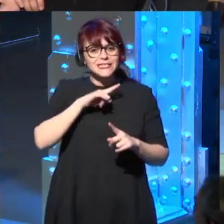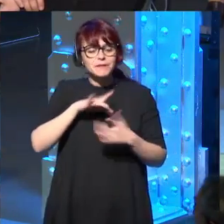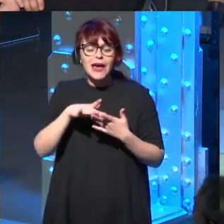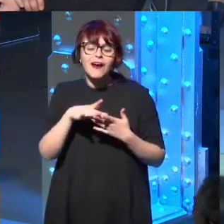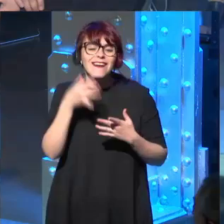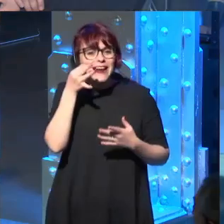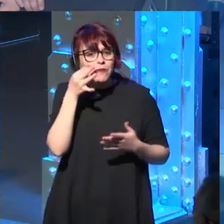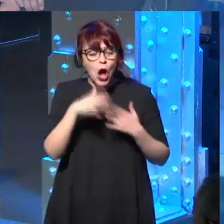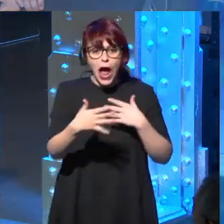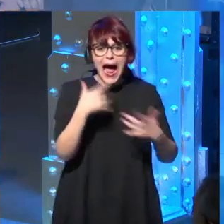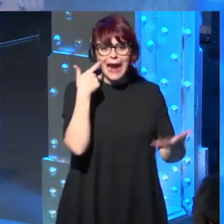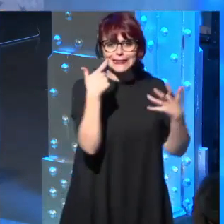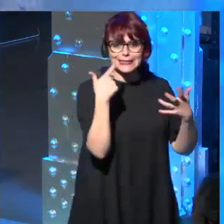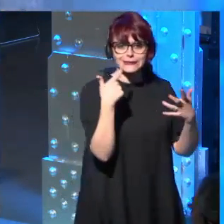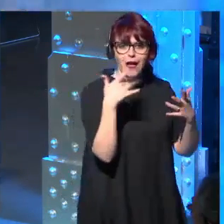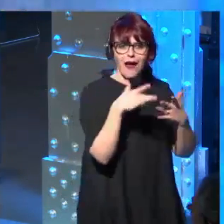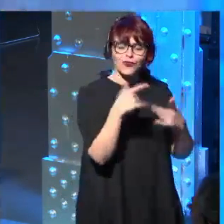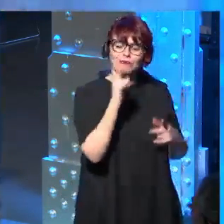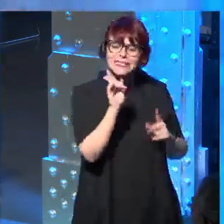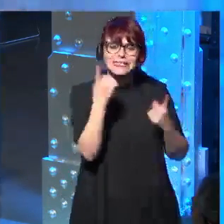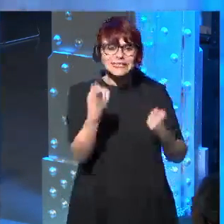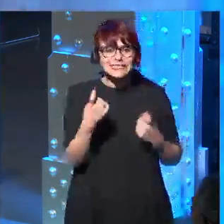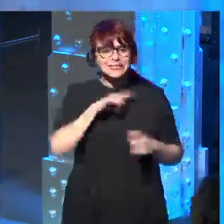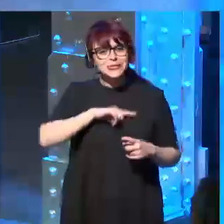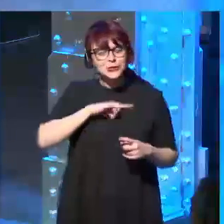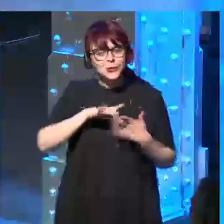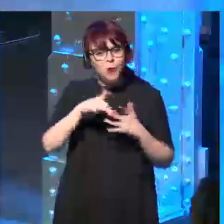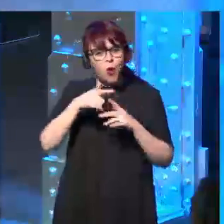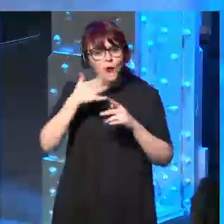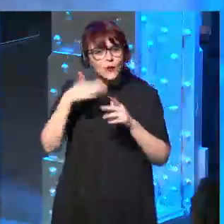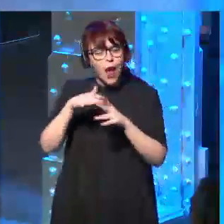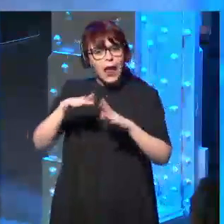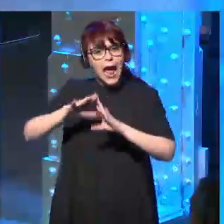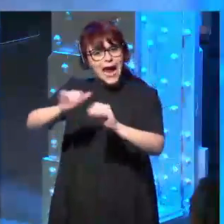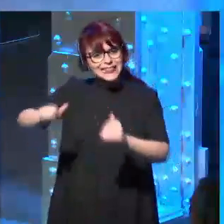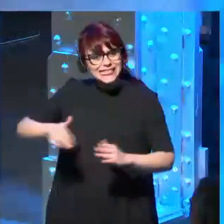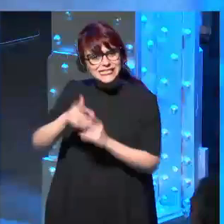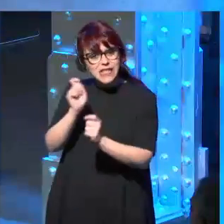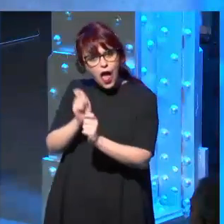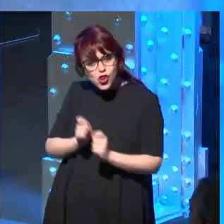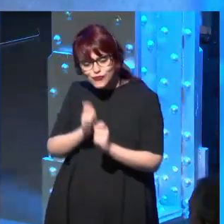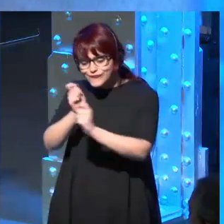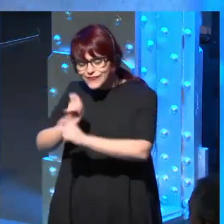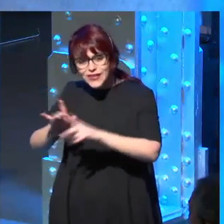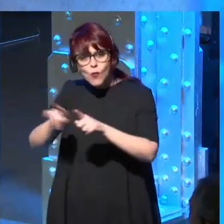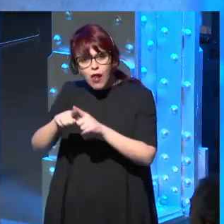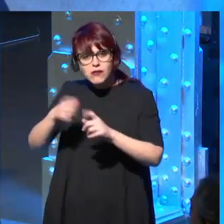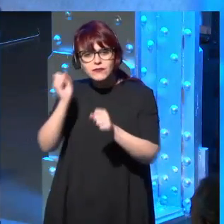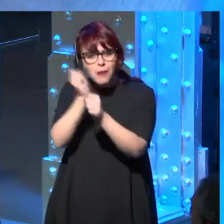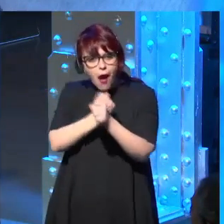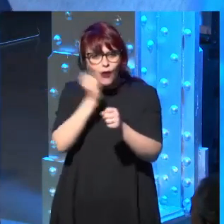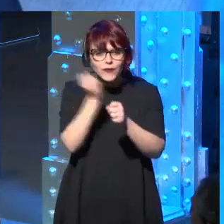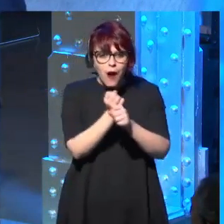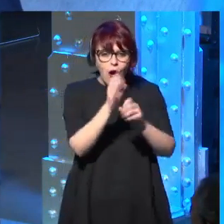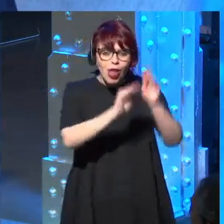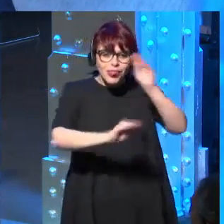an artist. You work to achieve an effect. The beauty of it is that